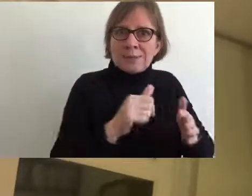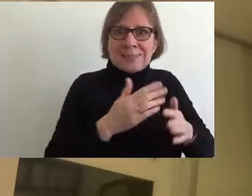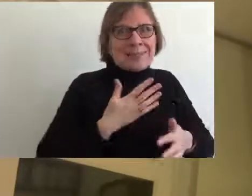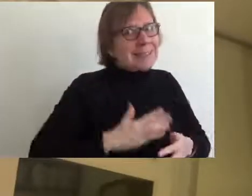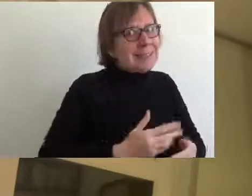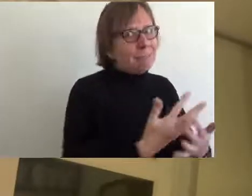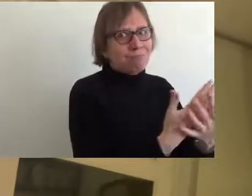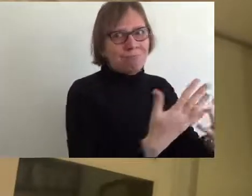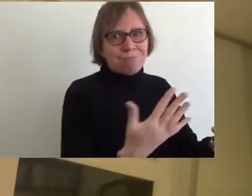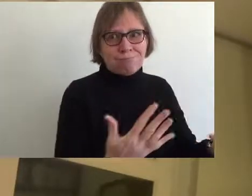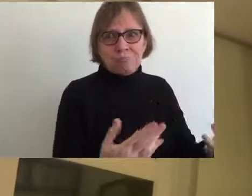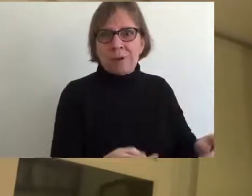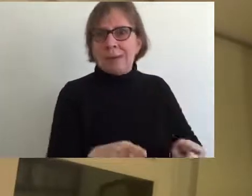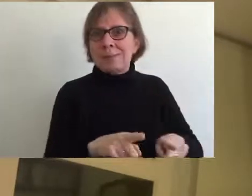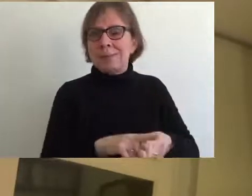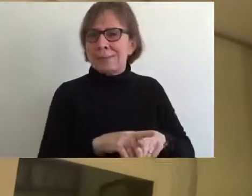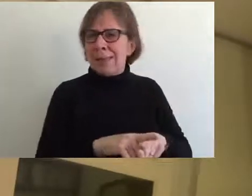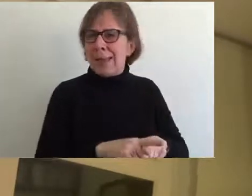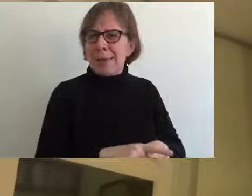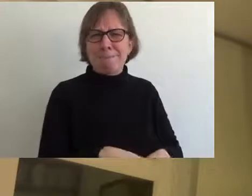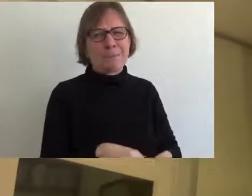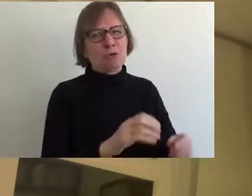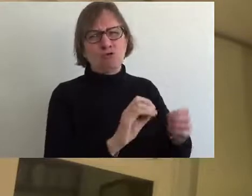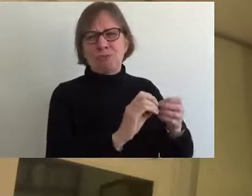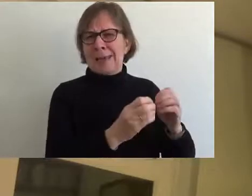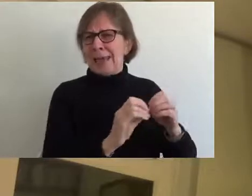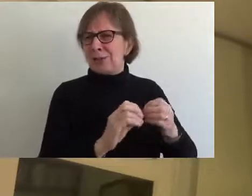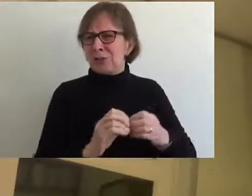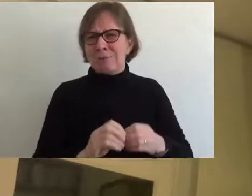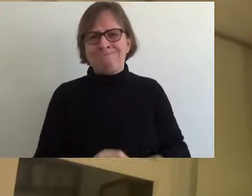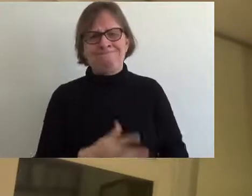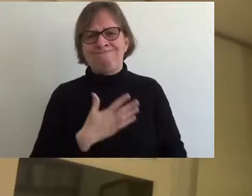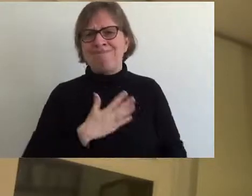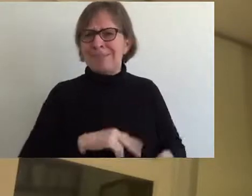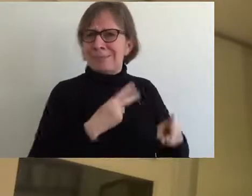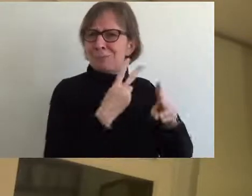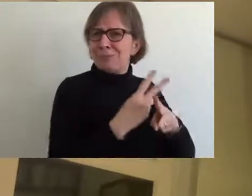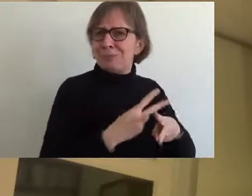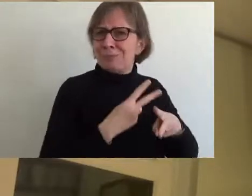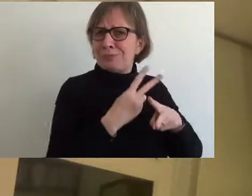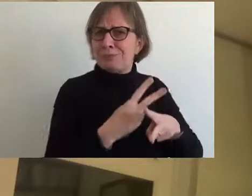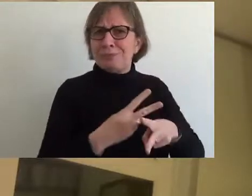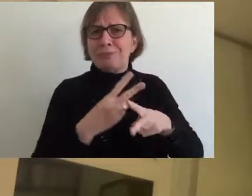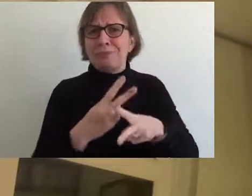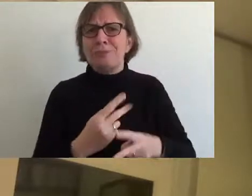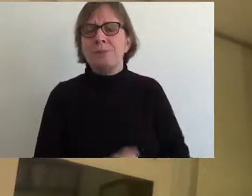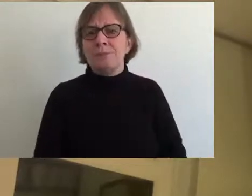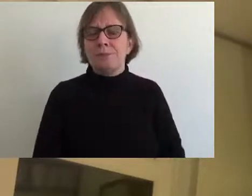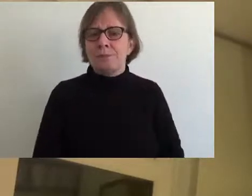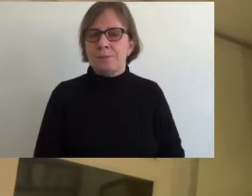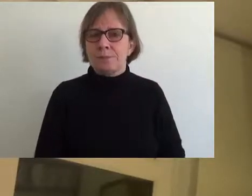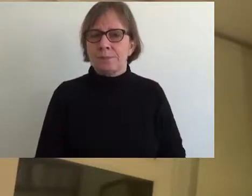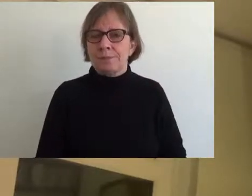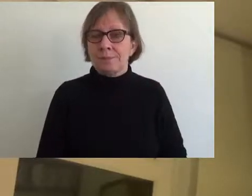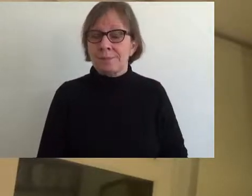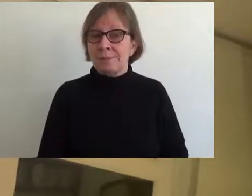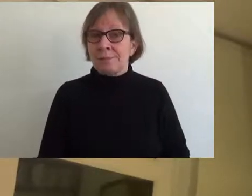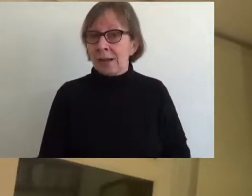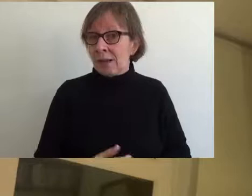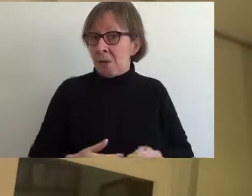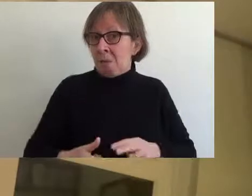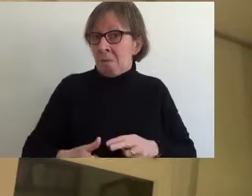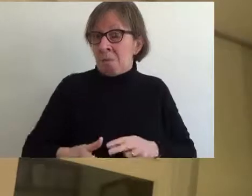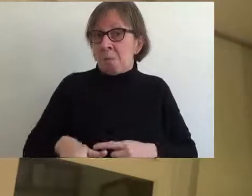needs, and the created world and the care it needs as well.